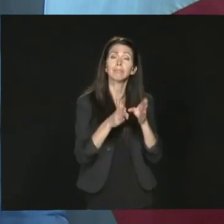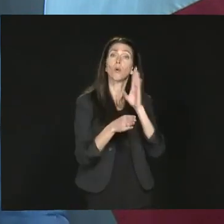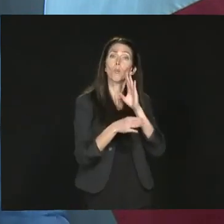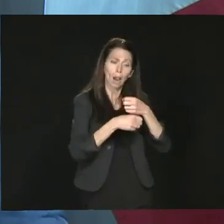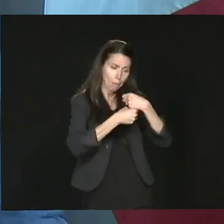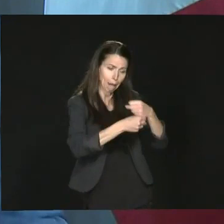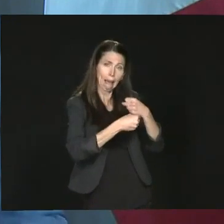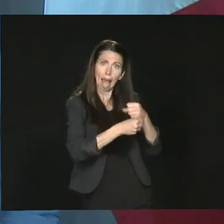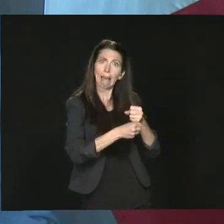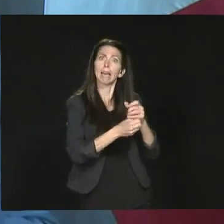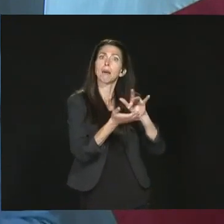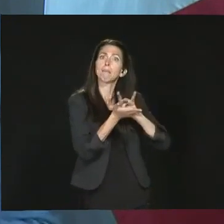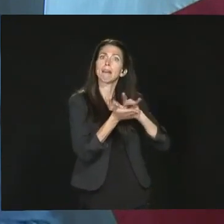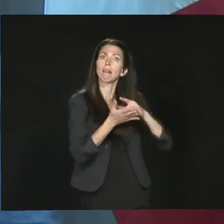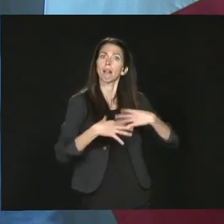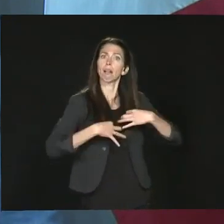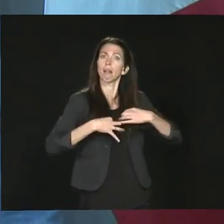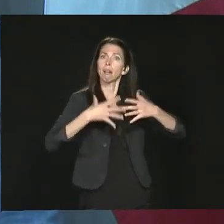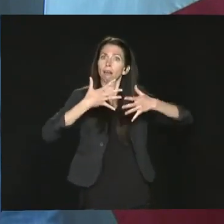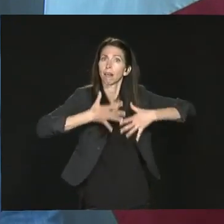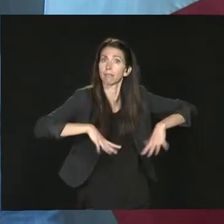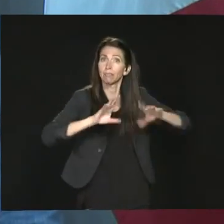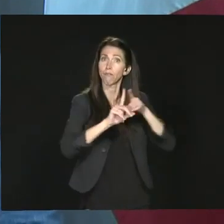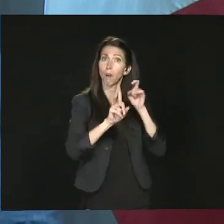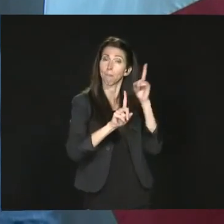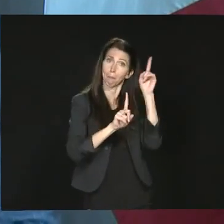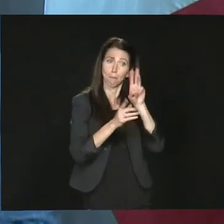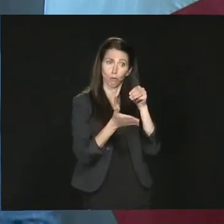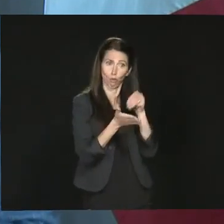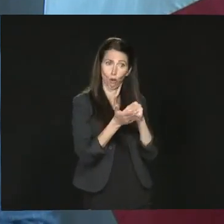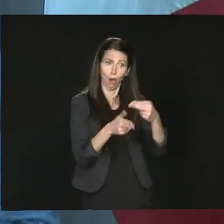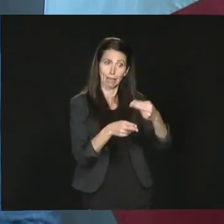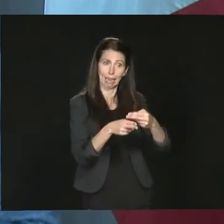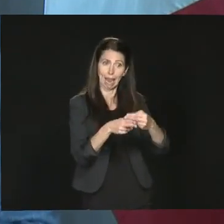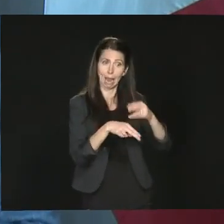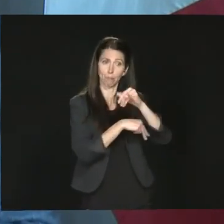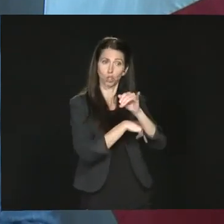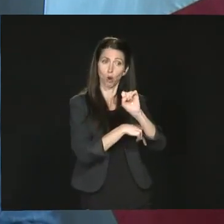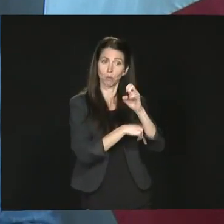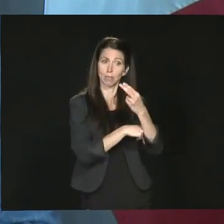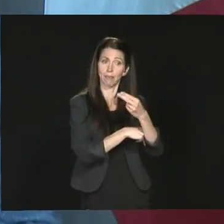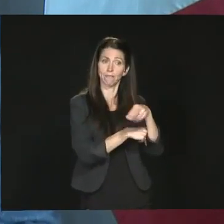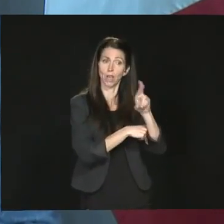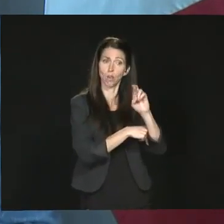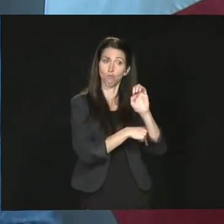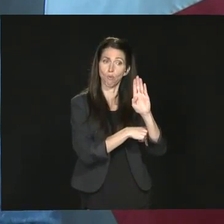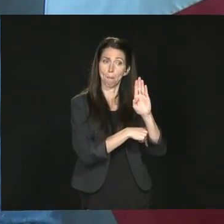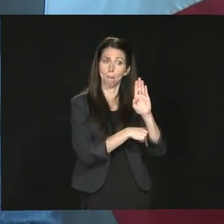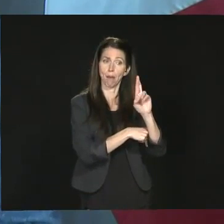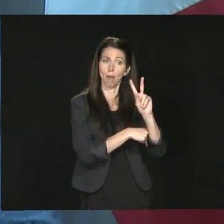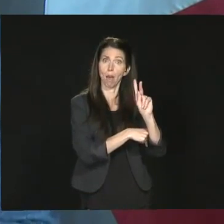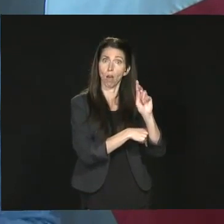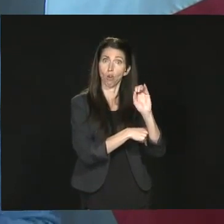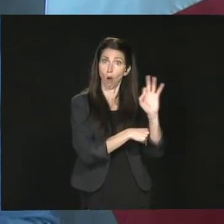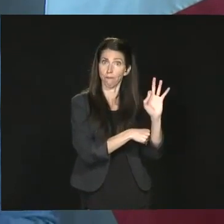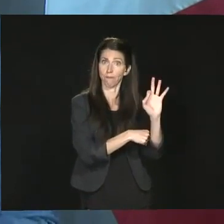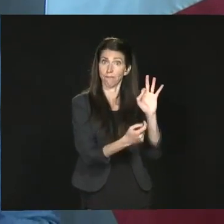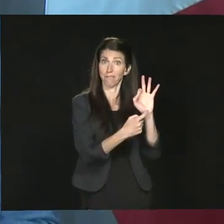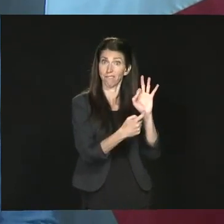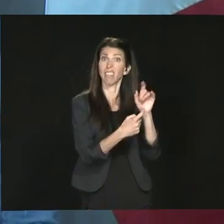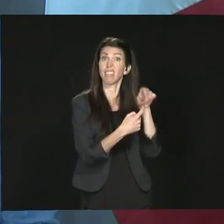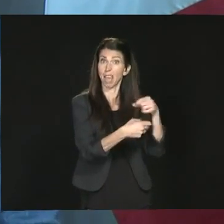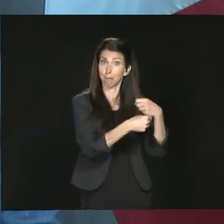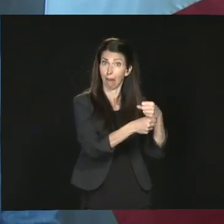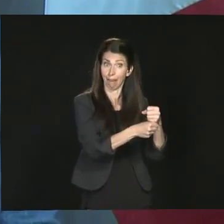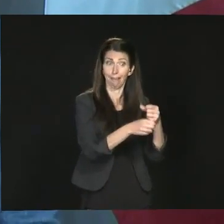Montreal. Canadian companies have also significantly stepped up to produce face shields. In addition to over